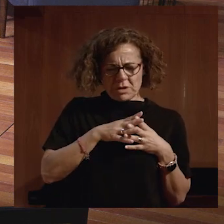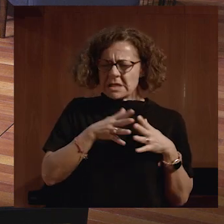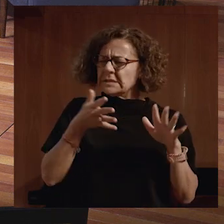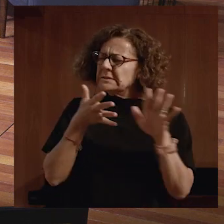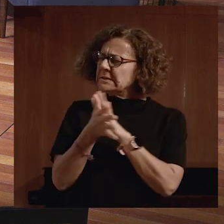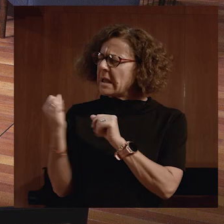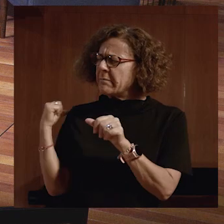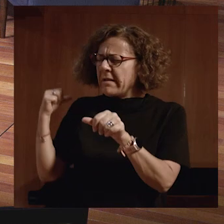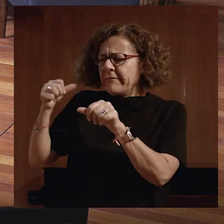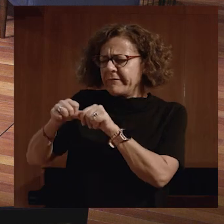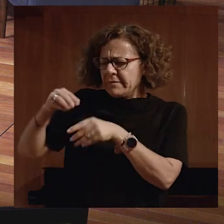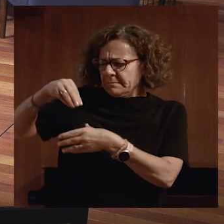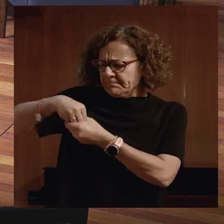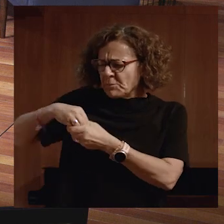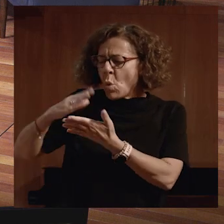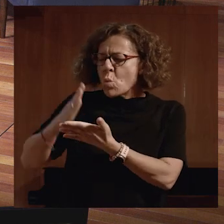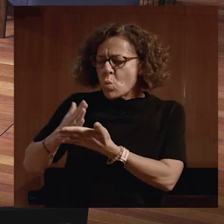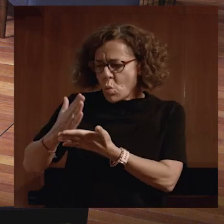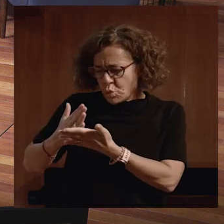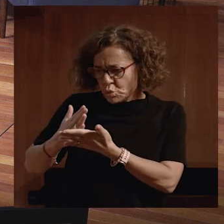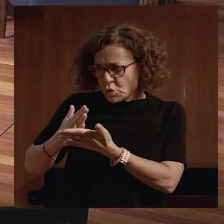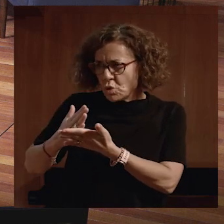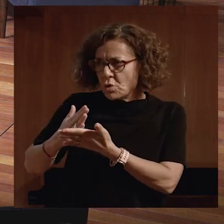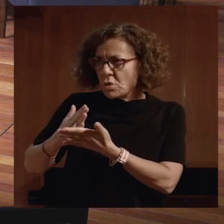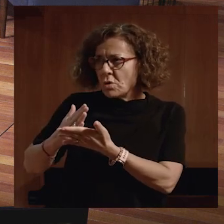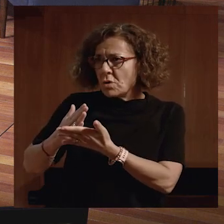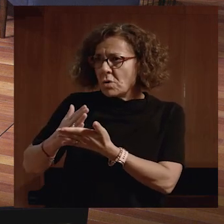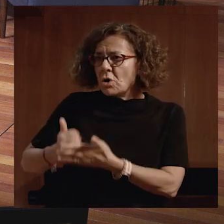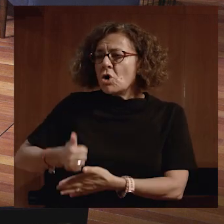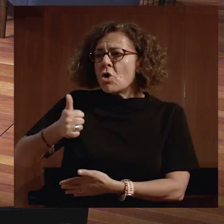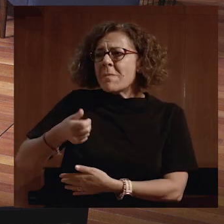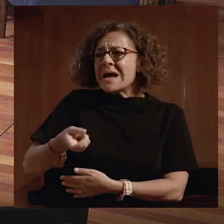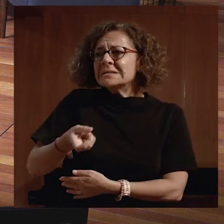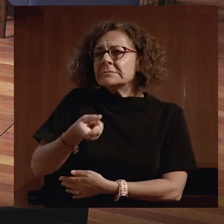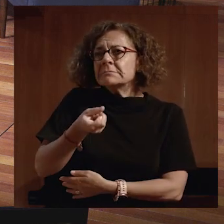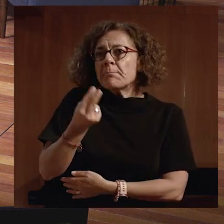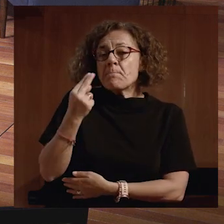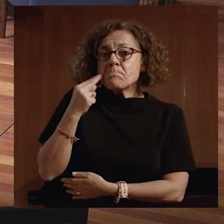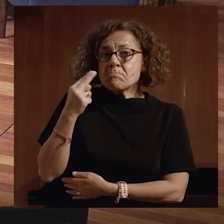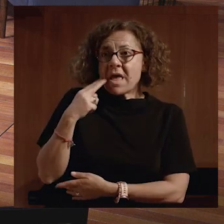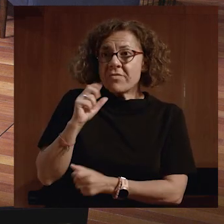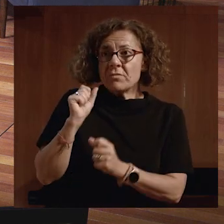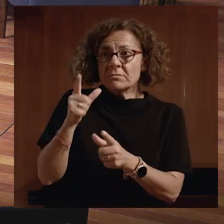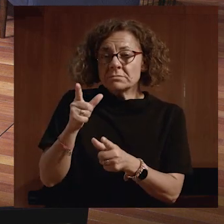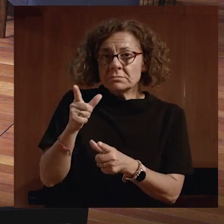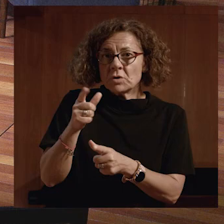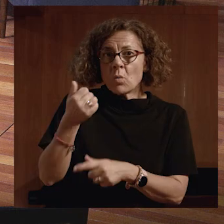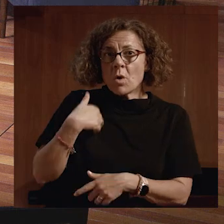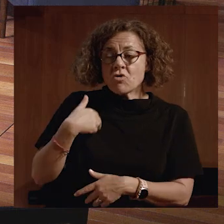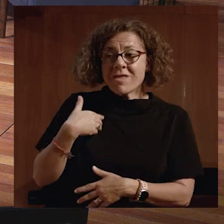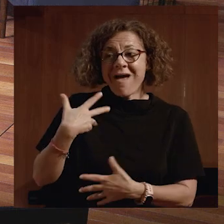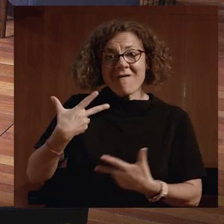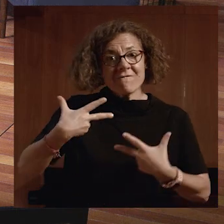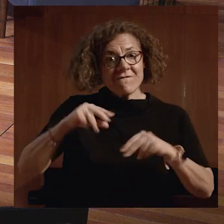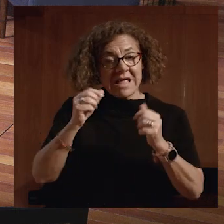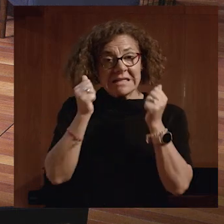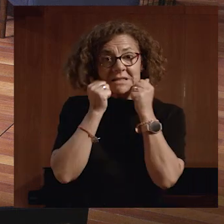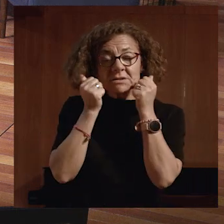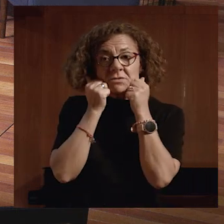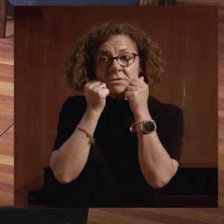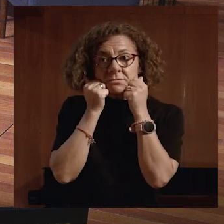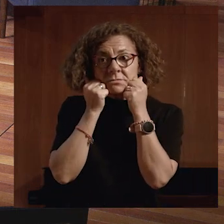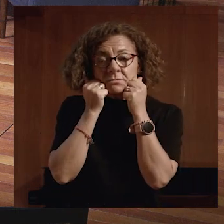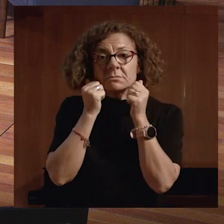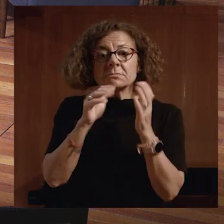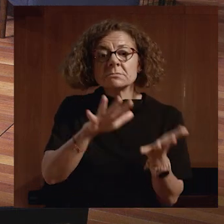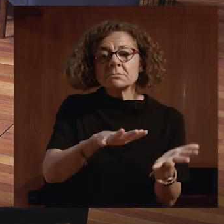scary thing for a lot of people once they graduate is how do I spend my time? And you can start thinking day